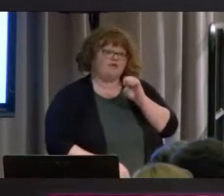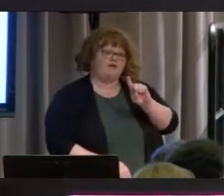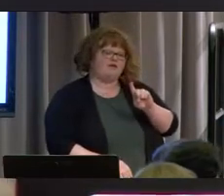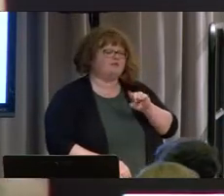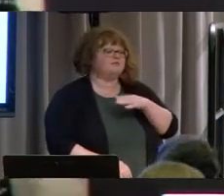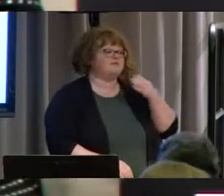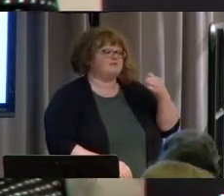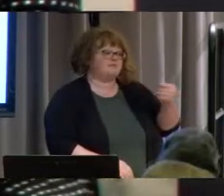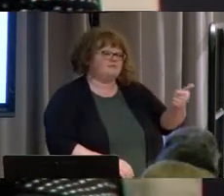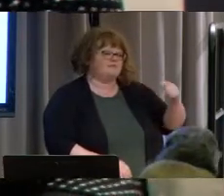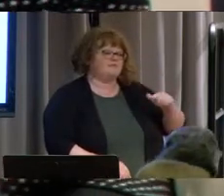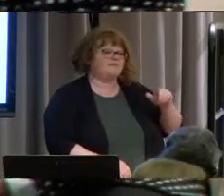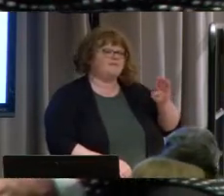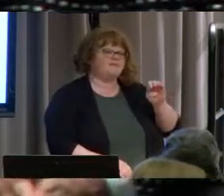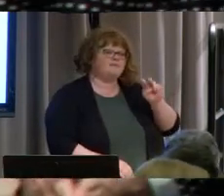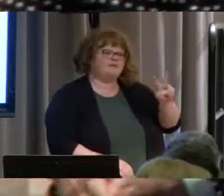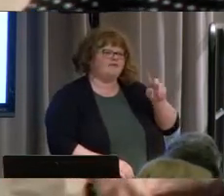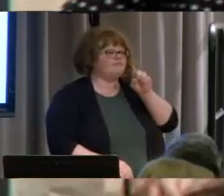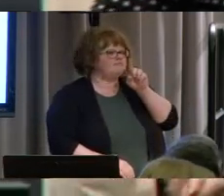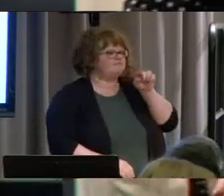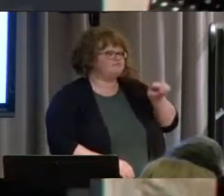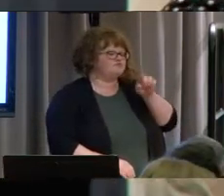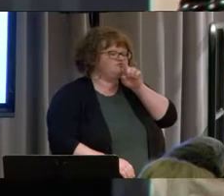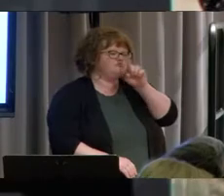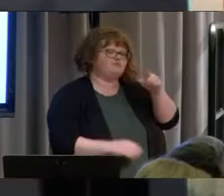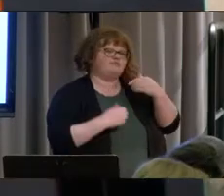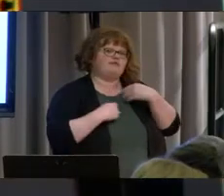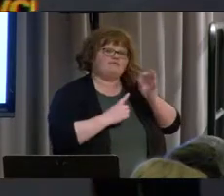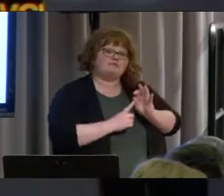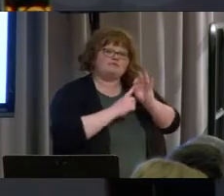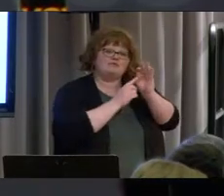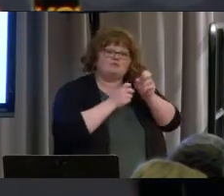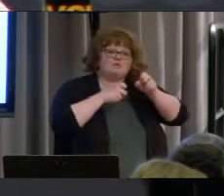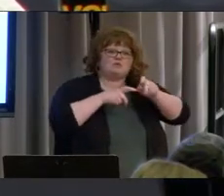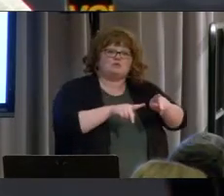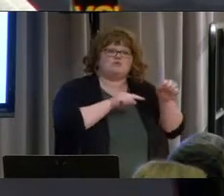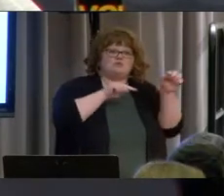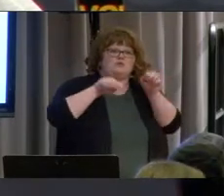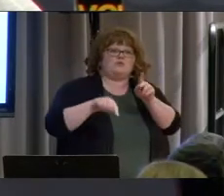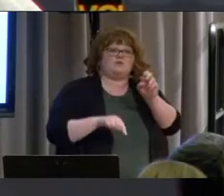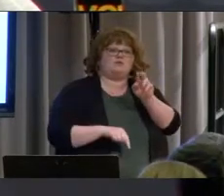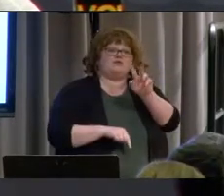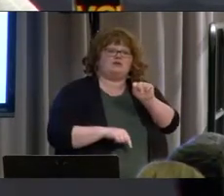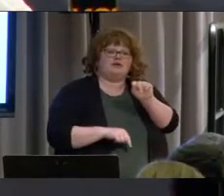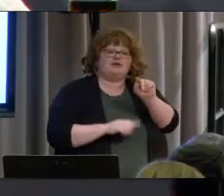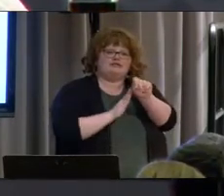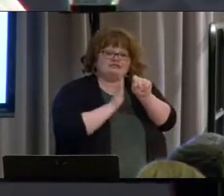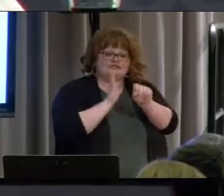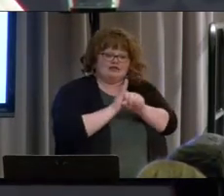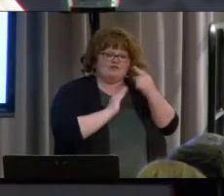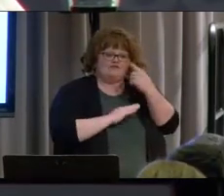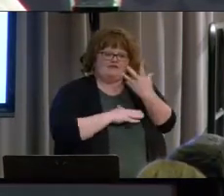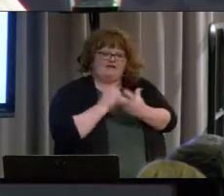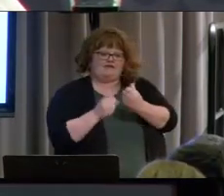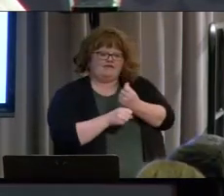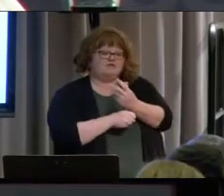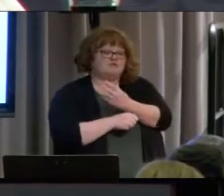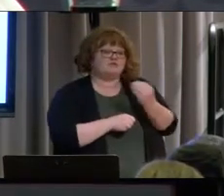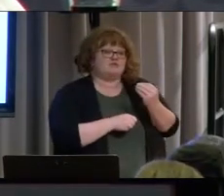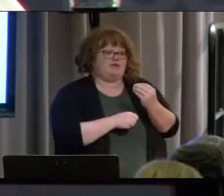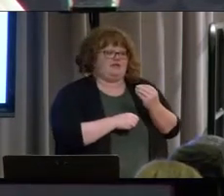unique opportunity here of being at Kent State for 5 years, but also being a longtime member of the VCU